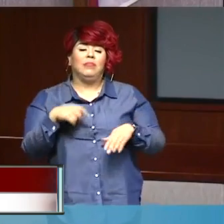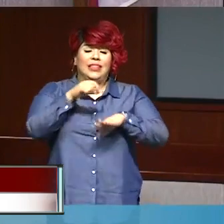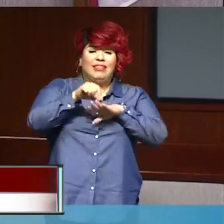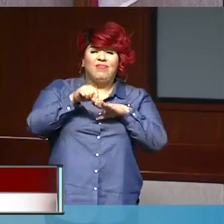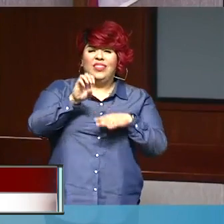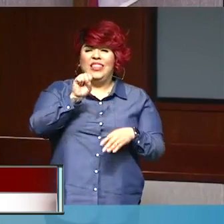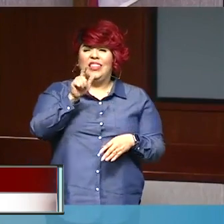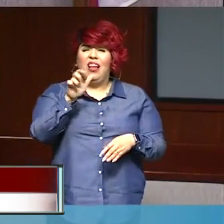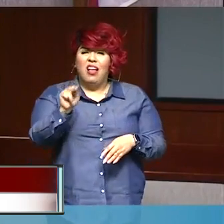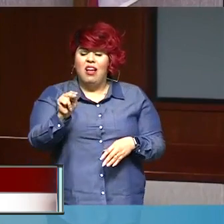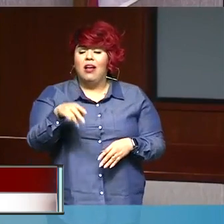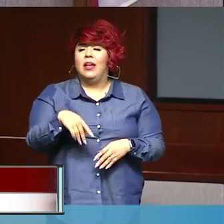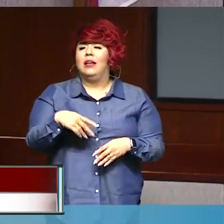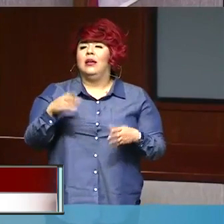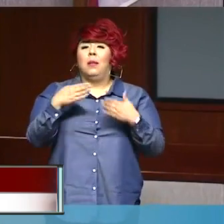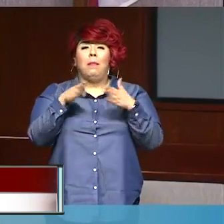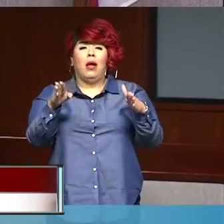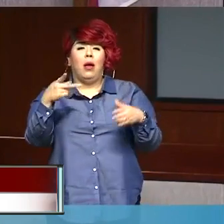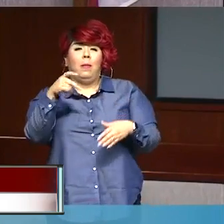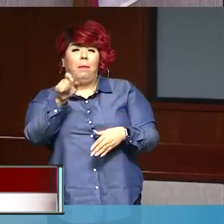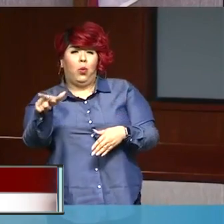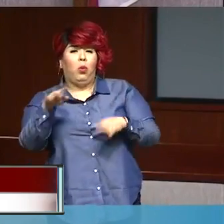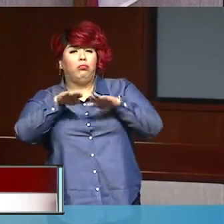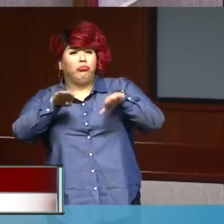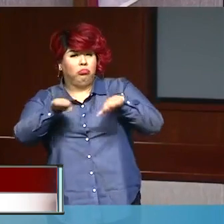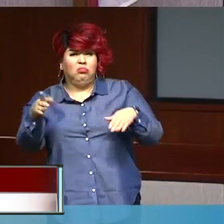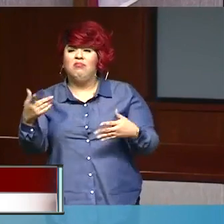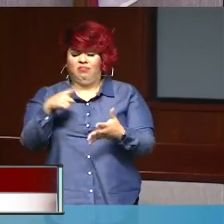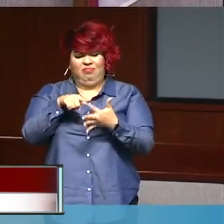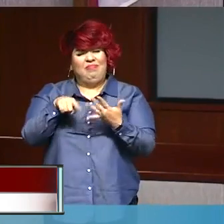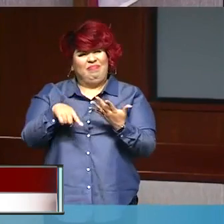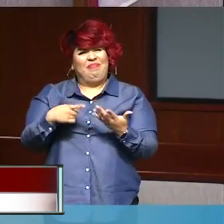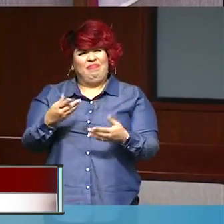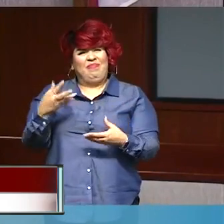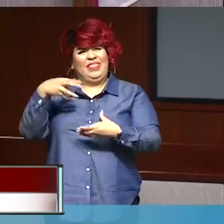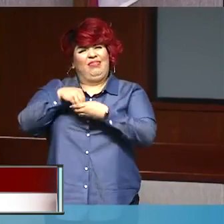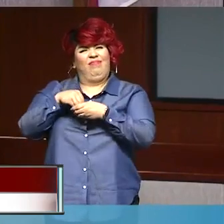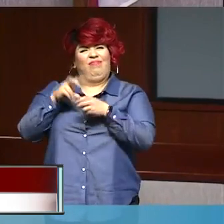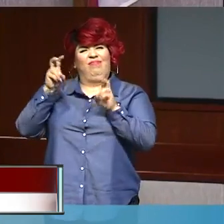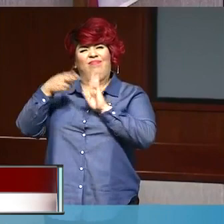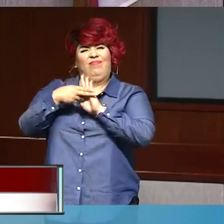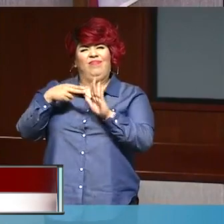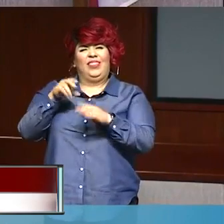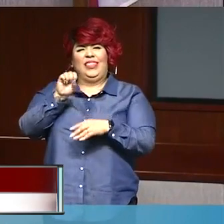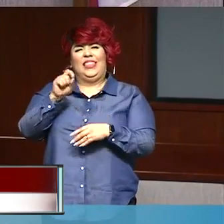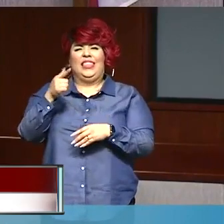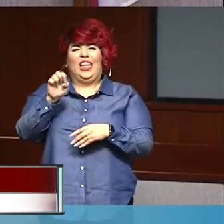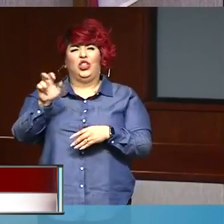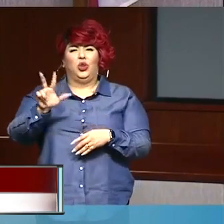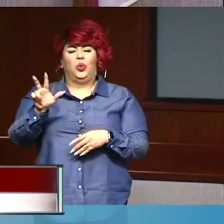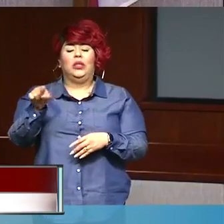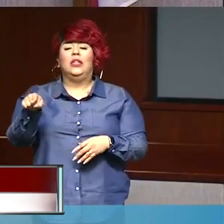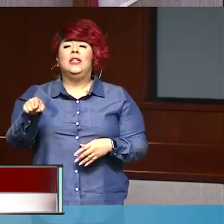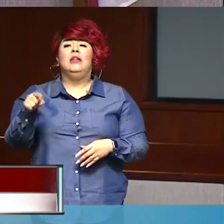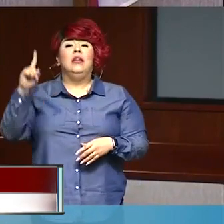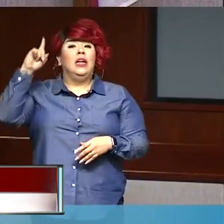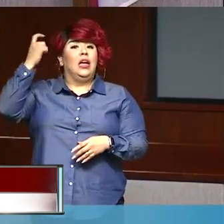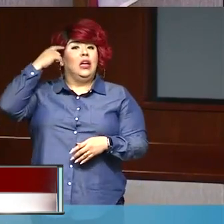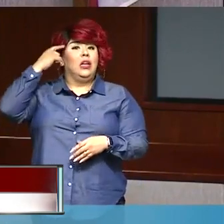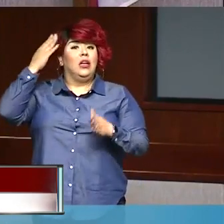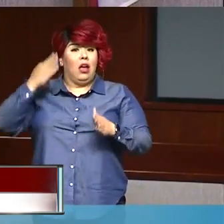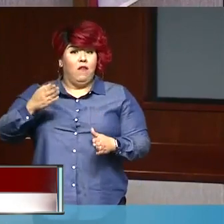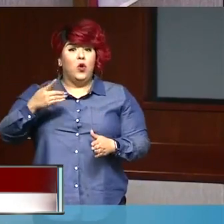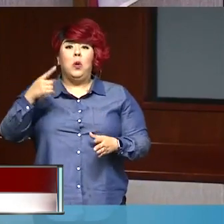salons, public pools are in there. The governor has stated that he will allow